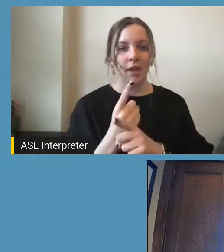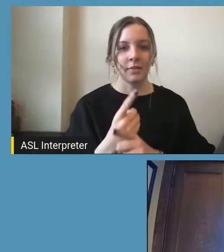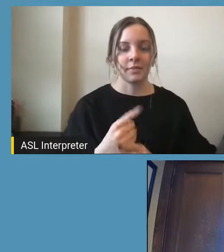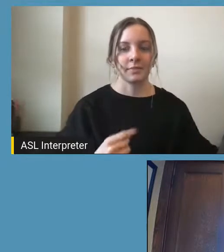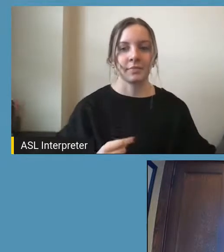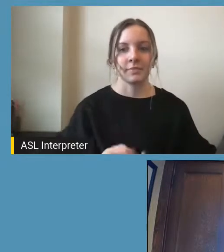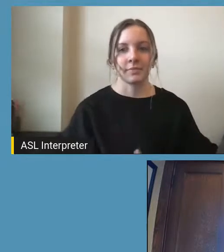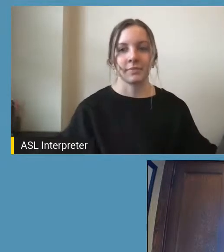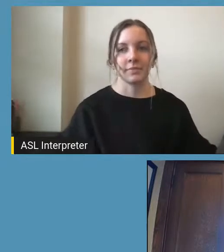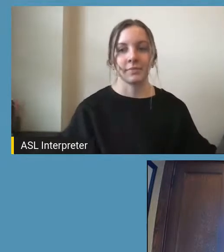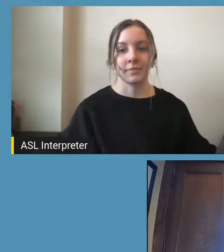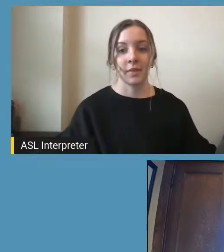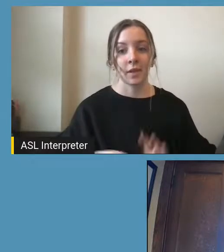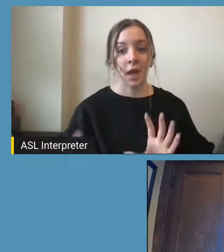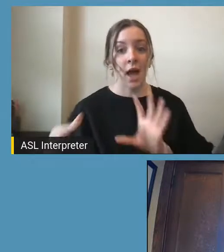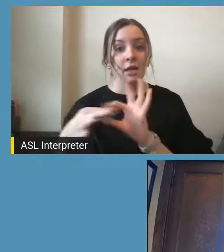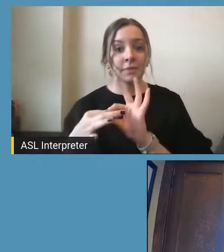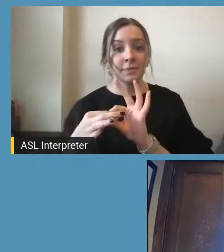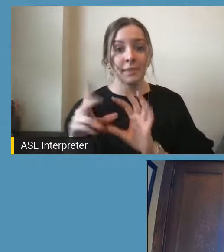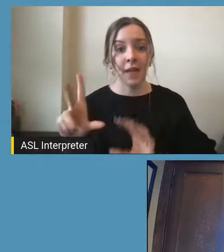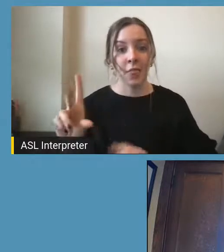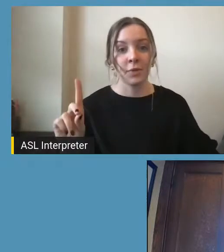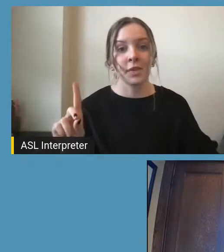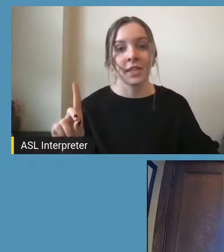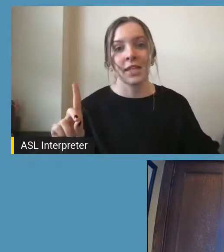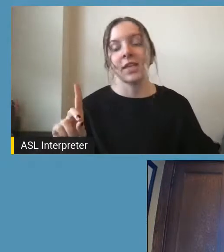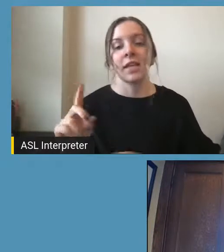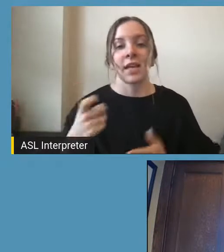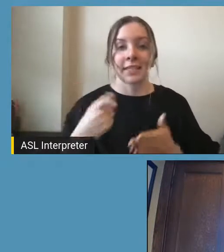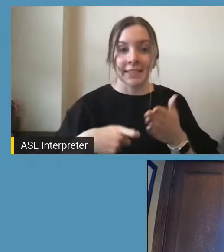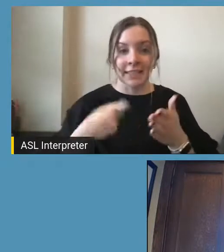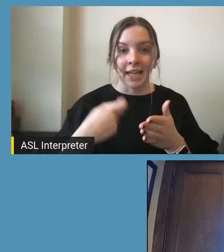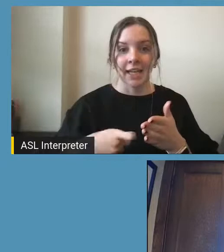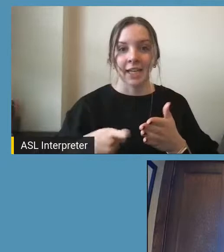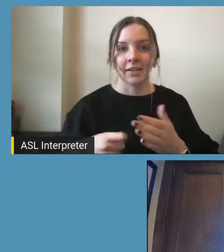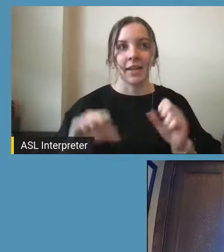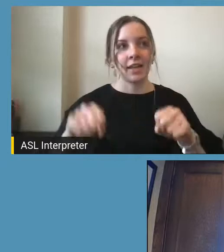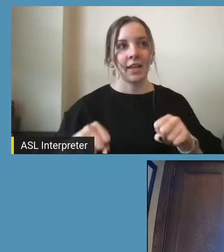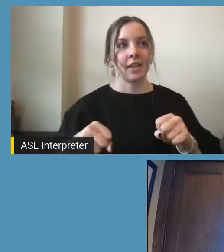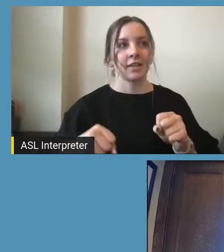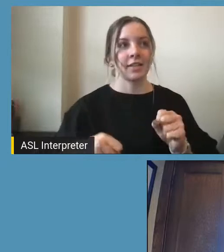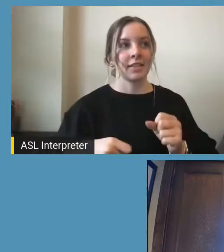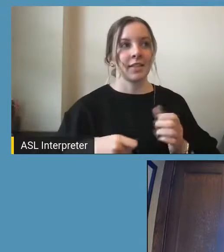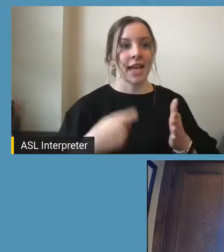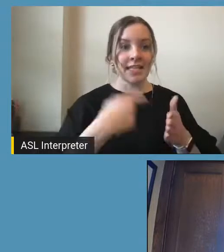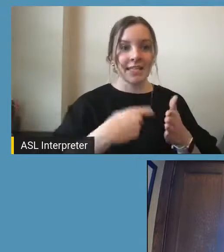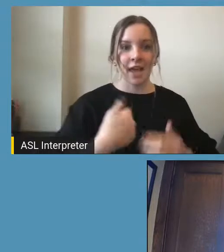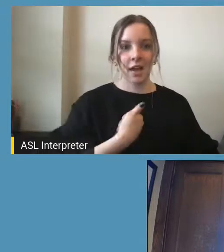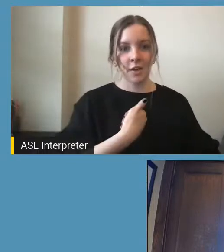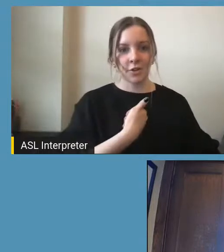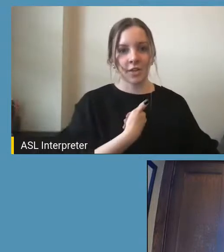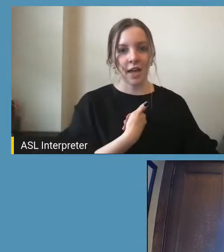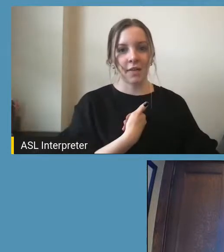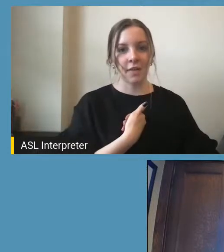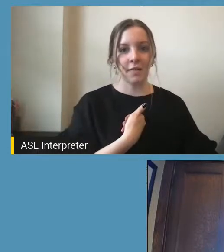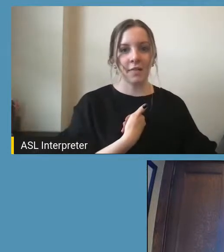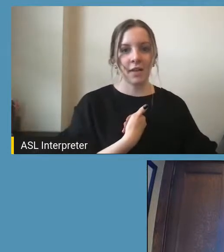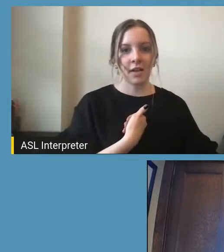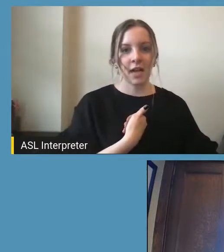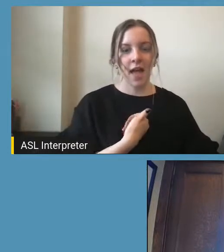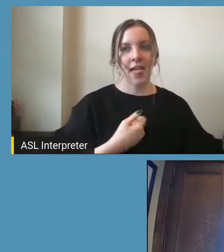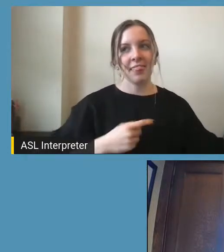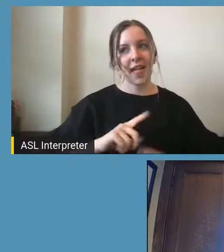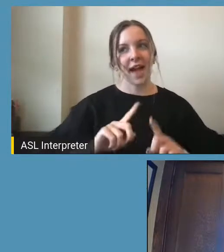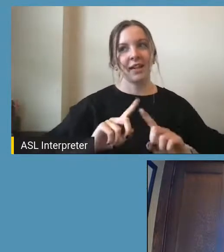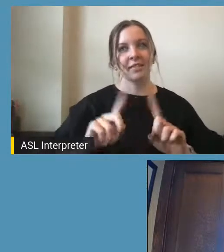the fact that you can do a real scan of yourself and dress it is the difference in the clothing versus